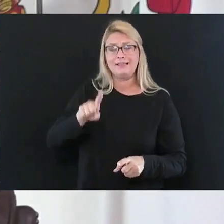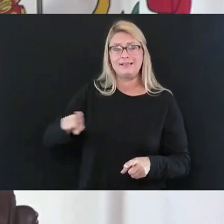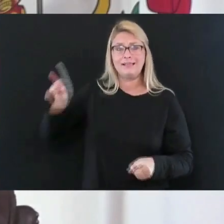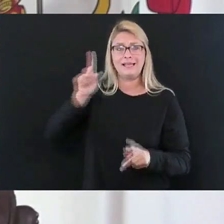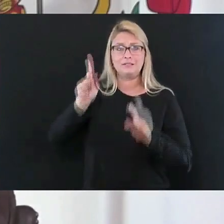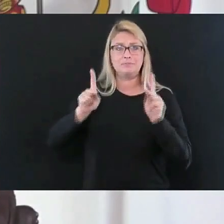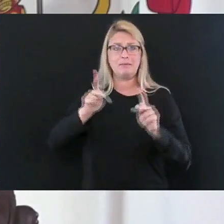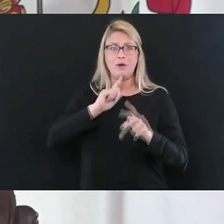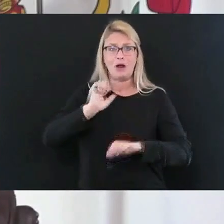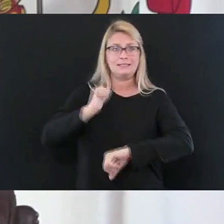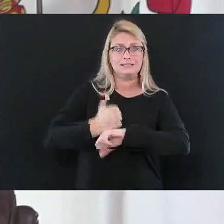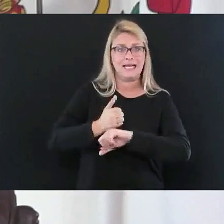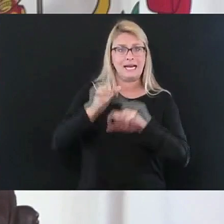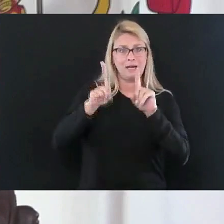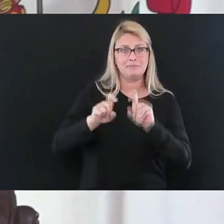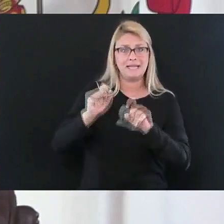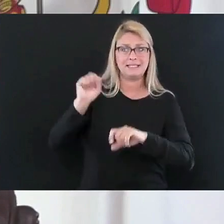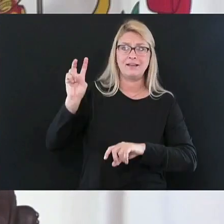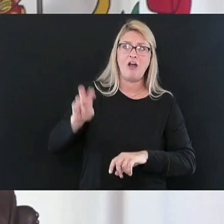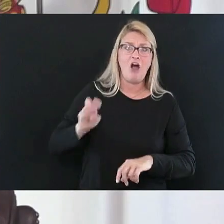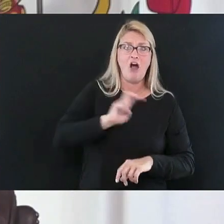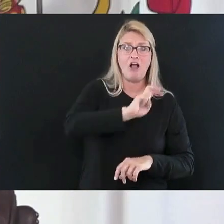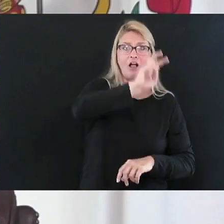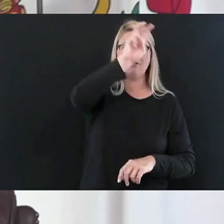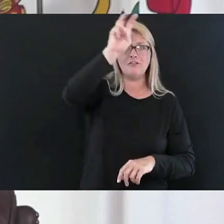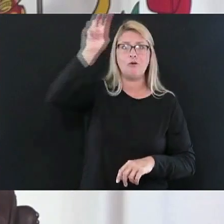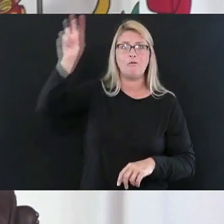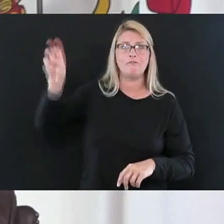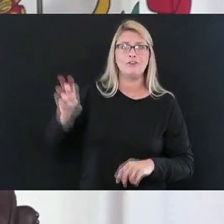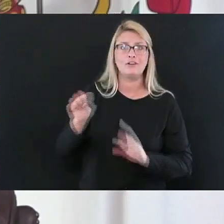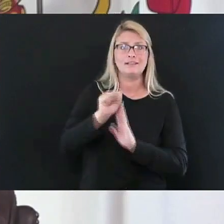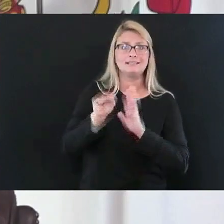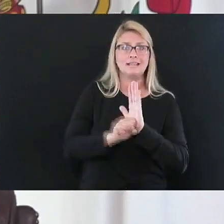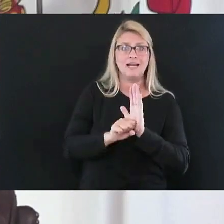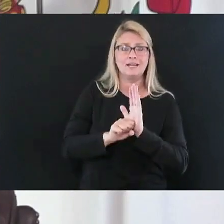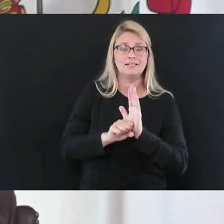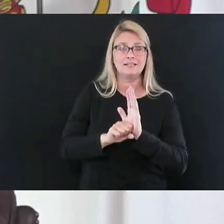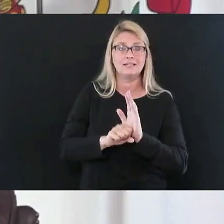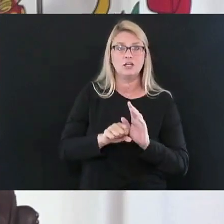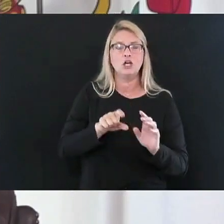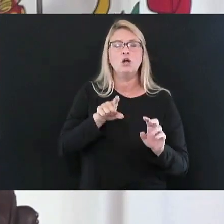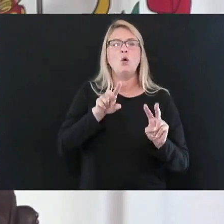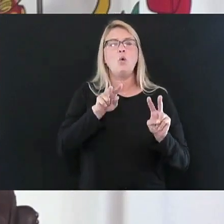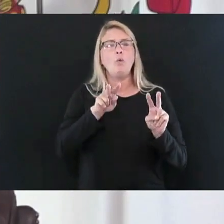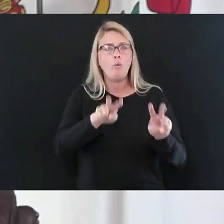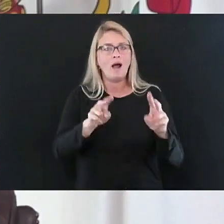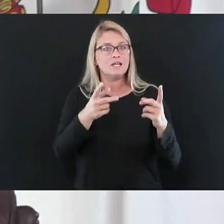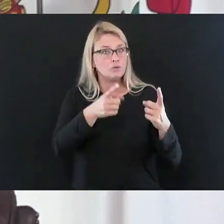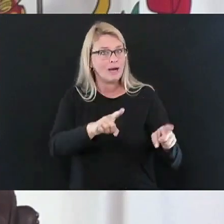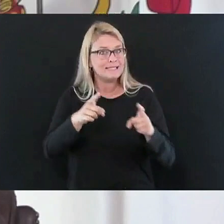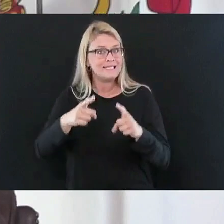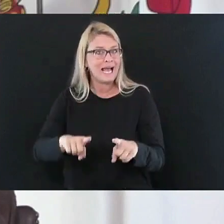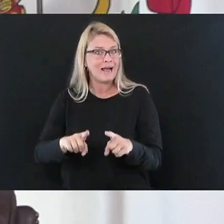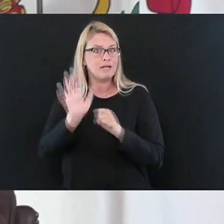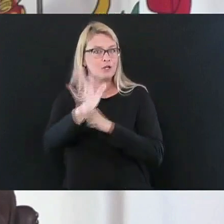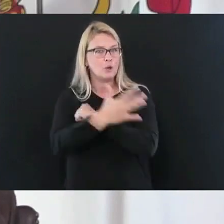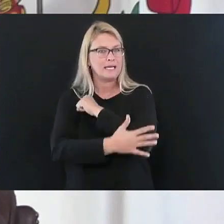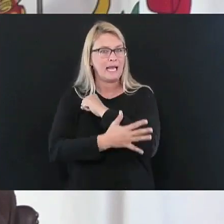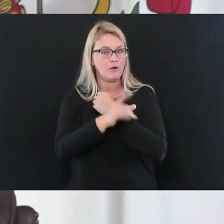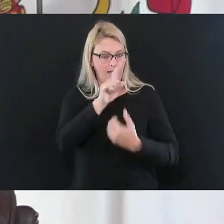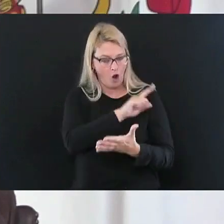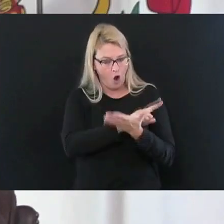they possibly can. All I would say to the people is just watch what's going on within your county all week